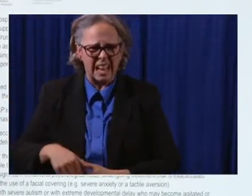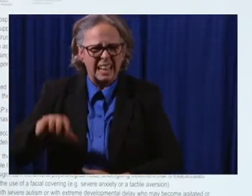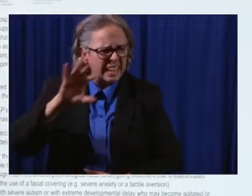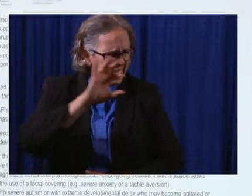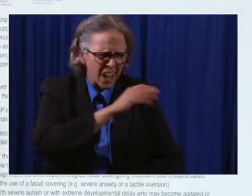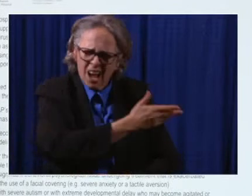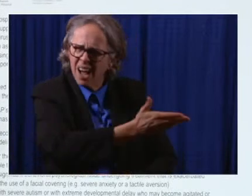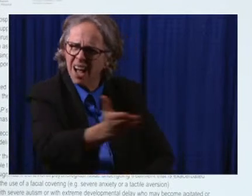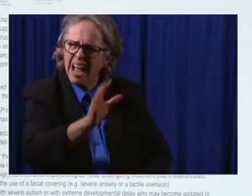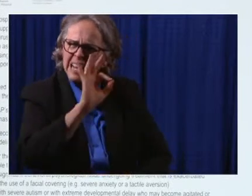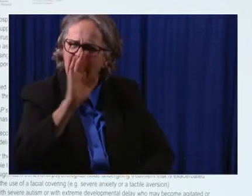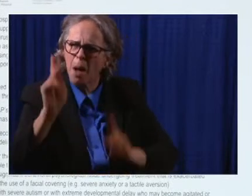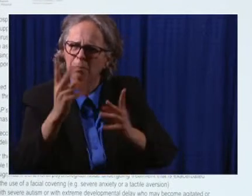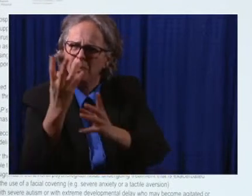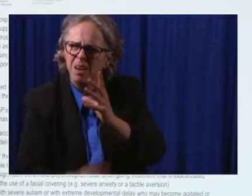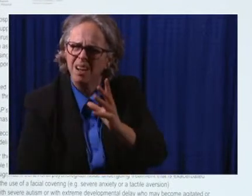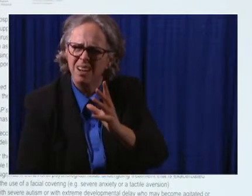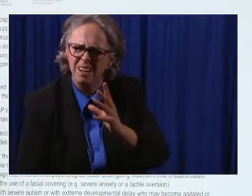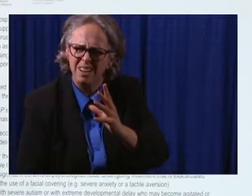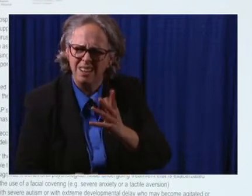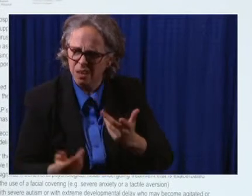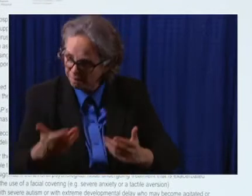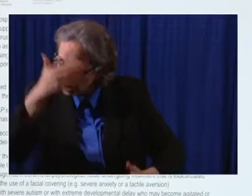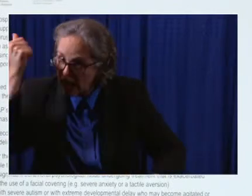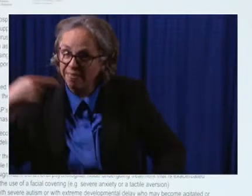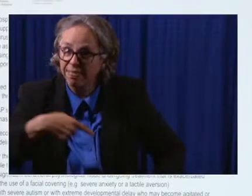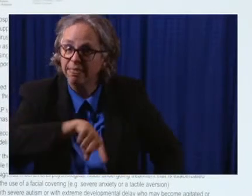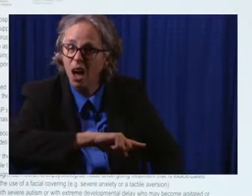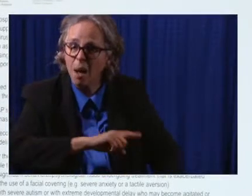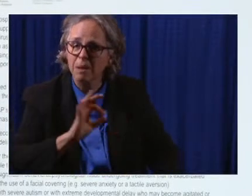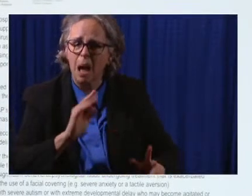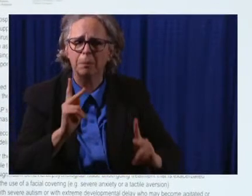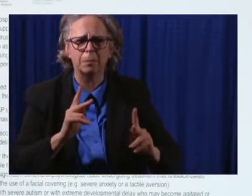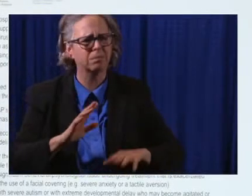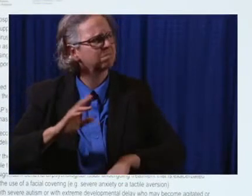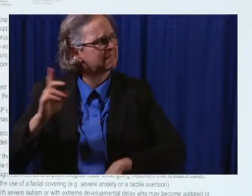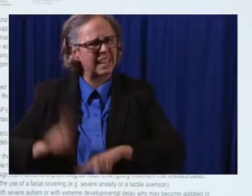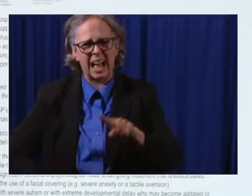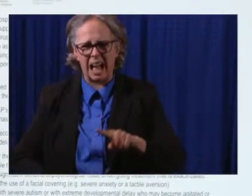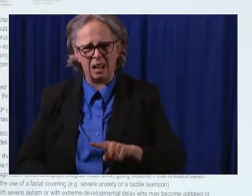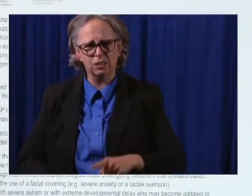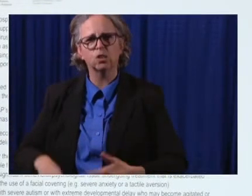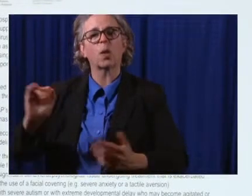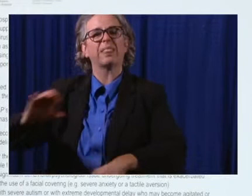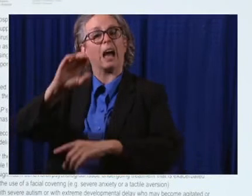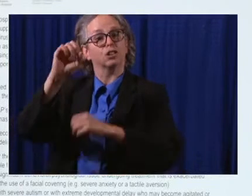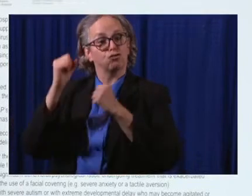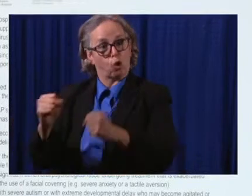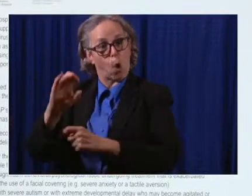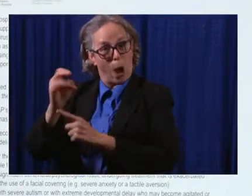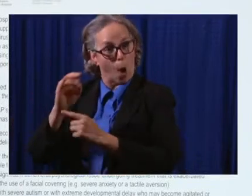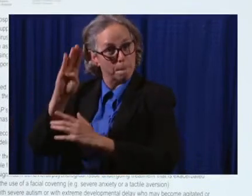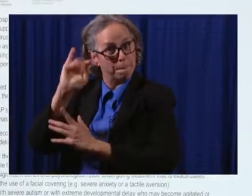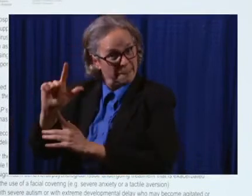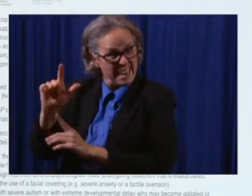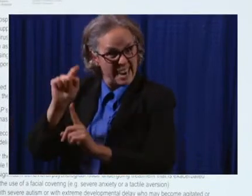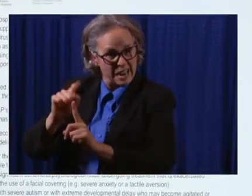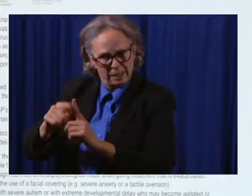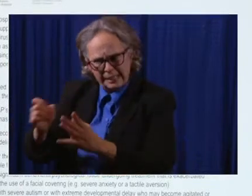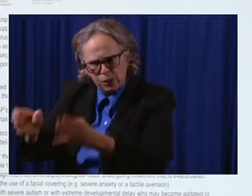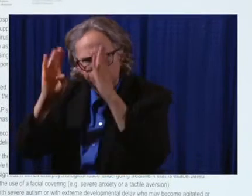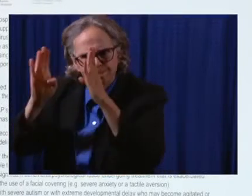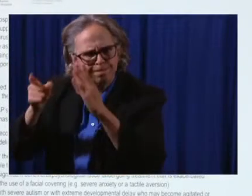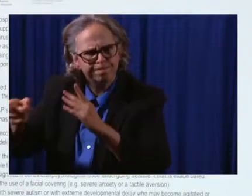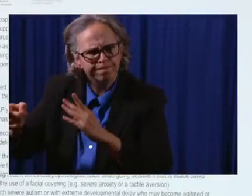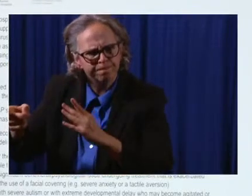be forgotten. Nor can we continue to ignore the fact that we have a generation of young people who have been murdered